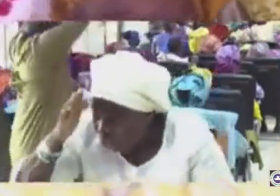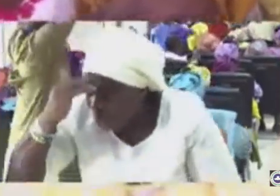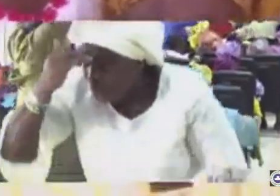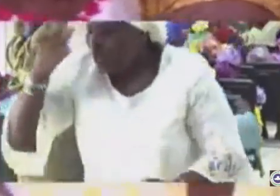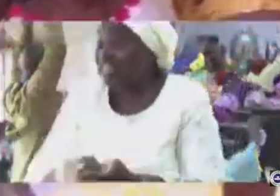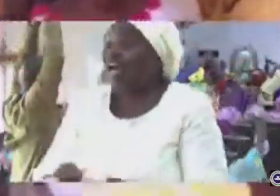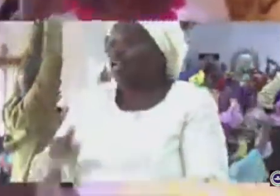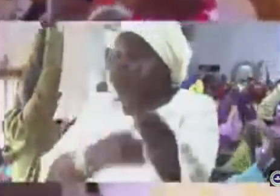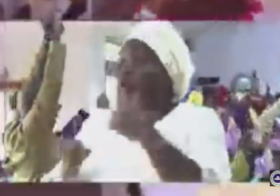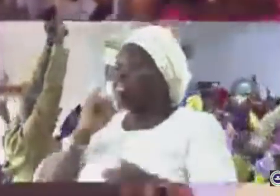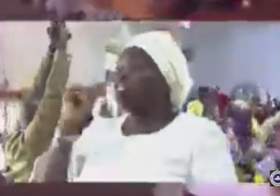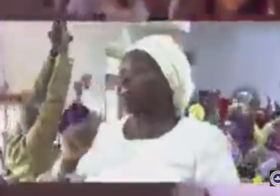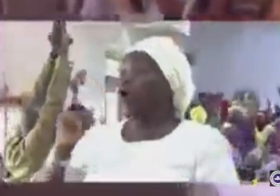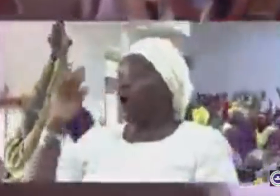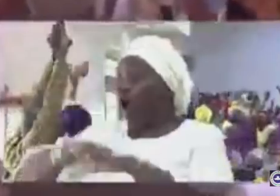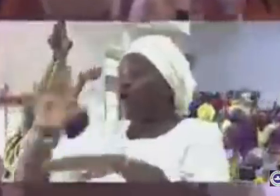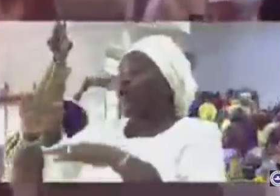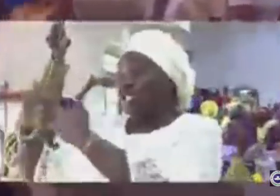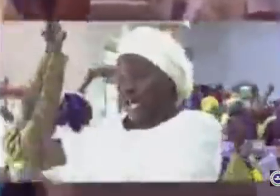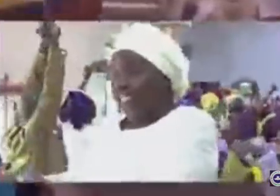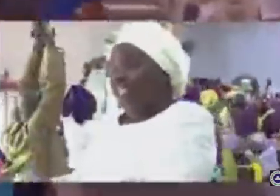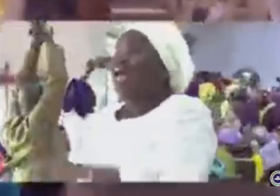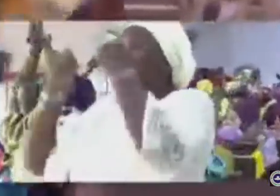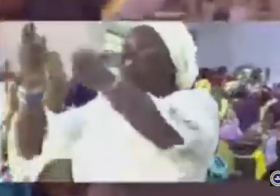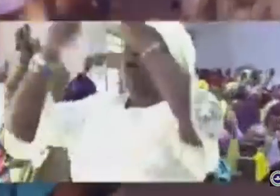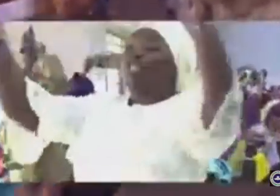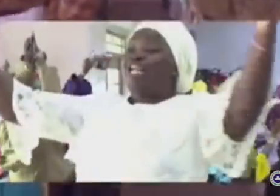another hallelujah.